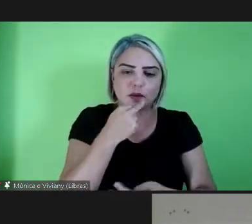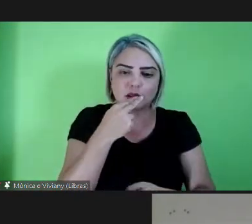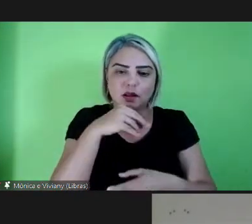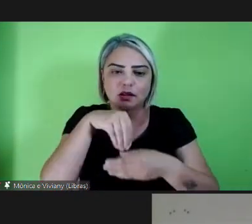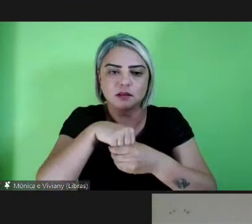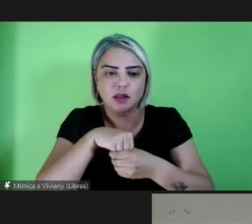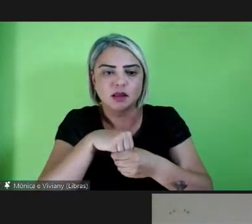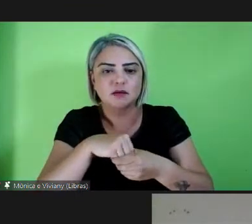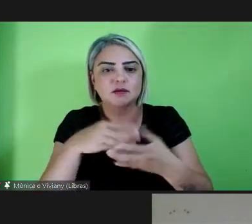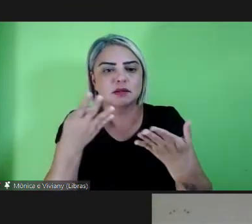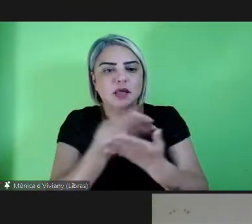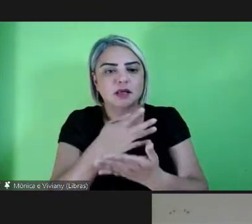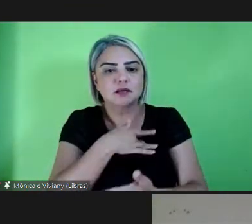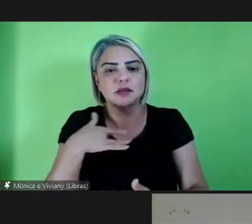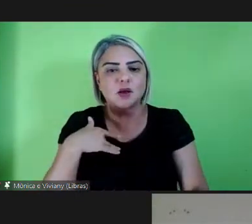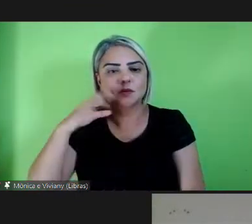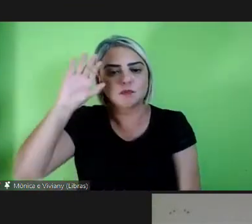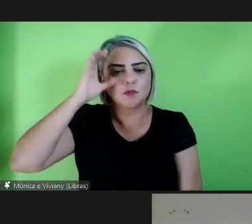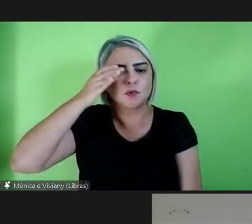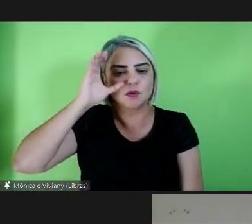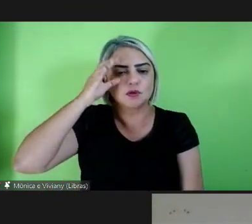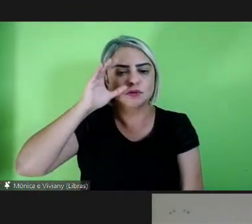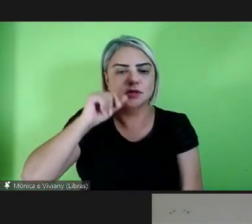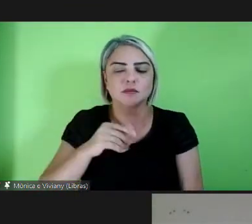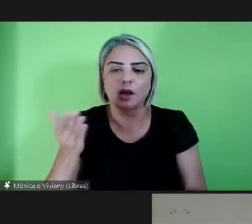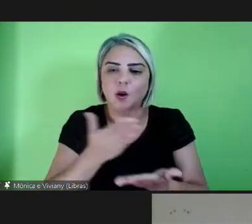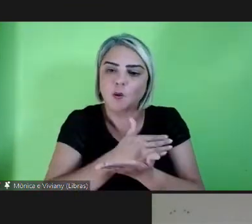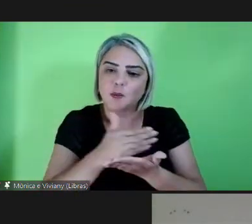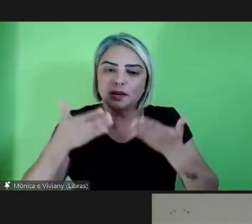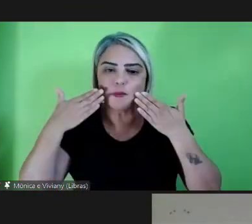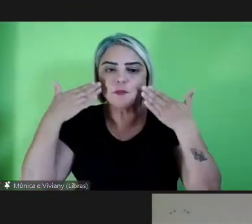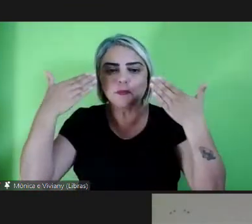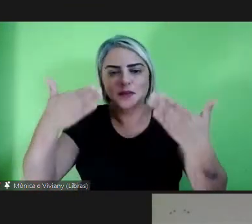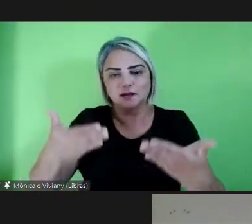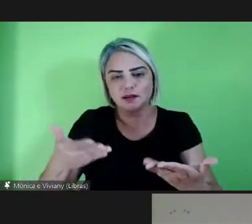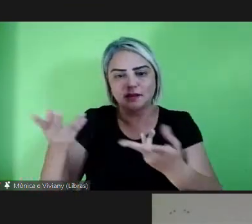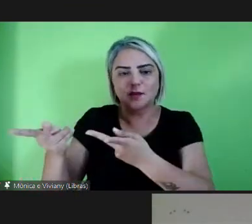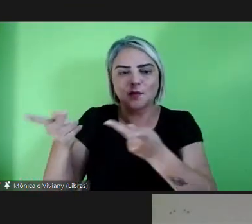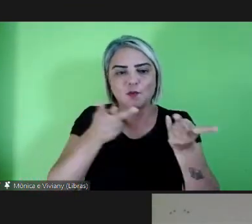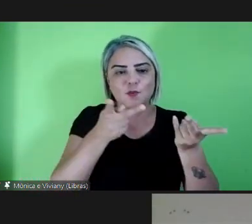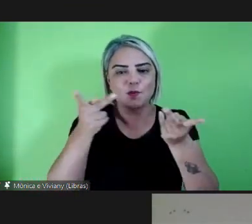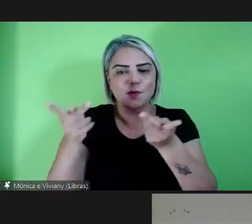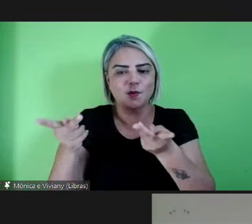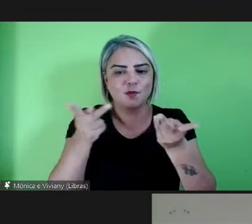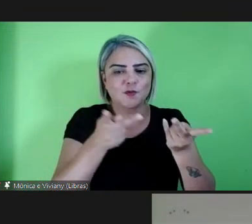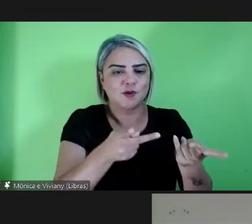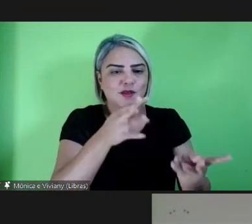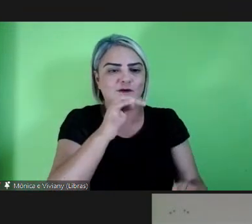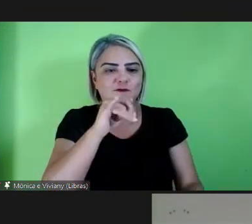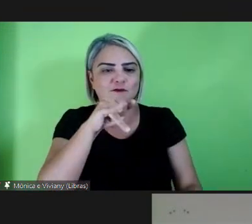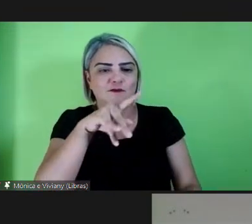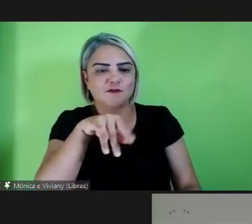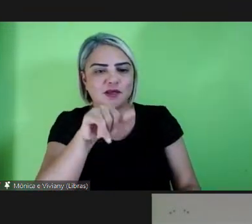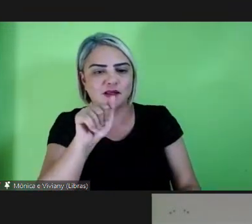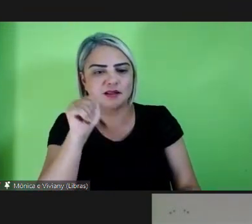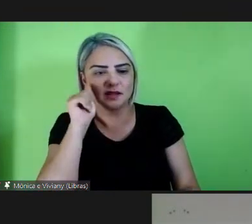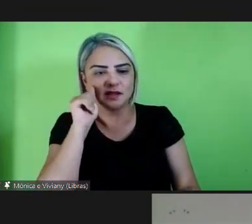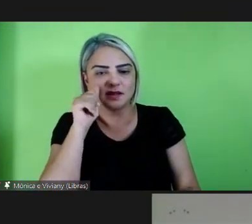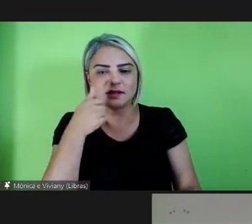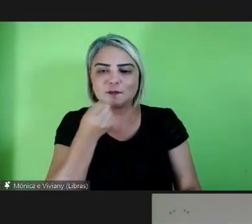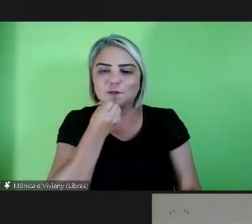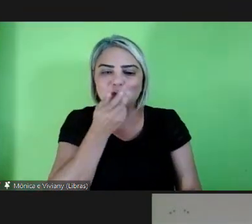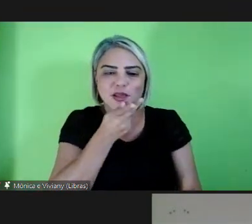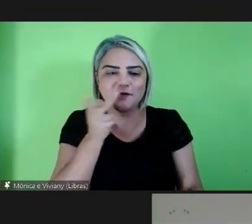nutritional therapy in the network from the municipality of Curitiba. So to initiate, I will invite